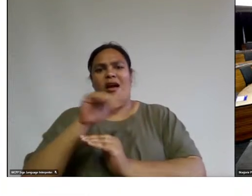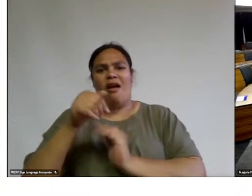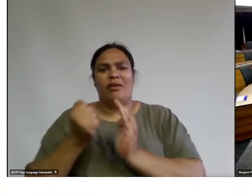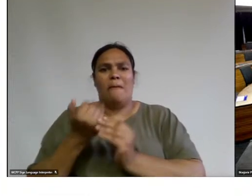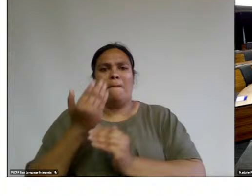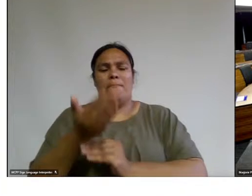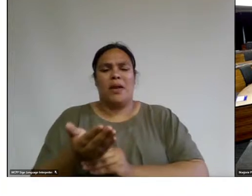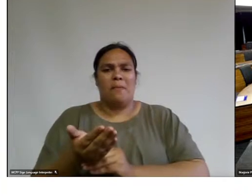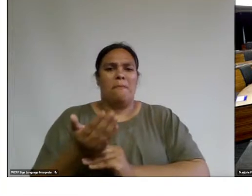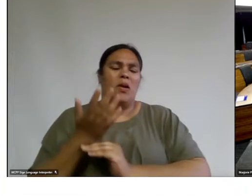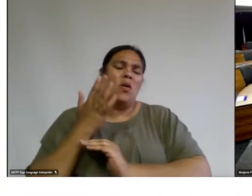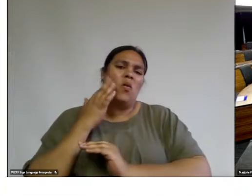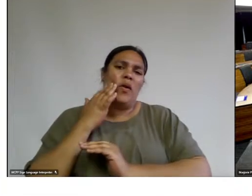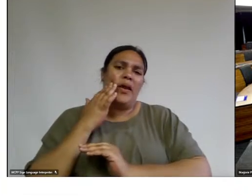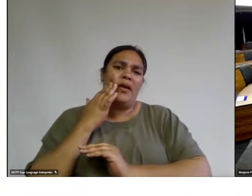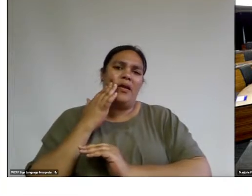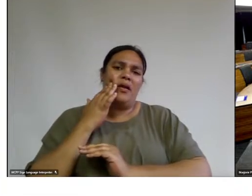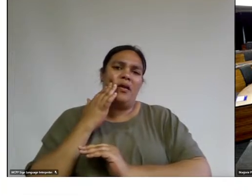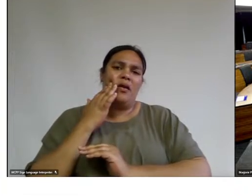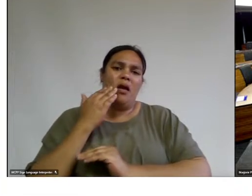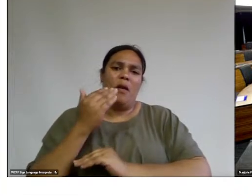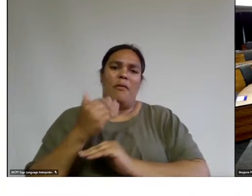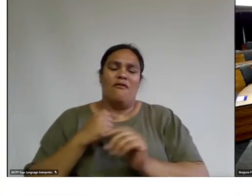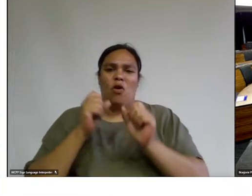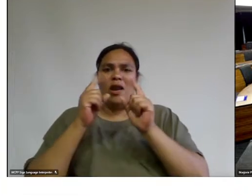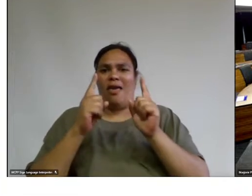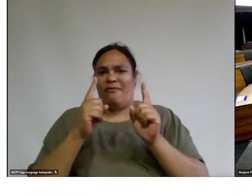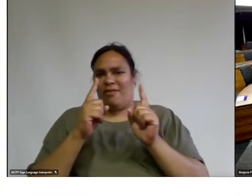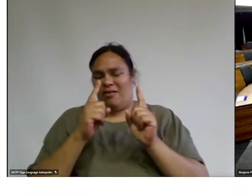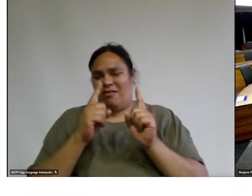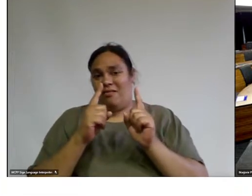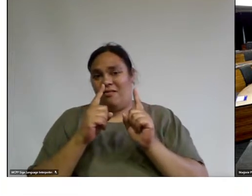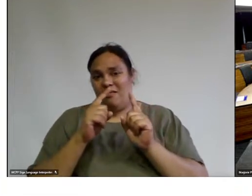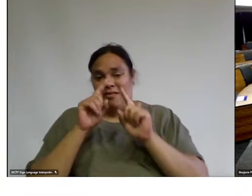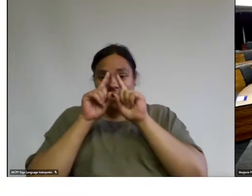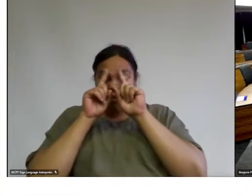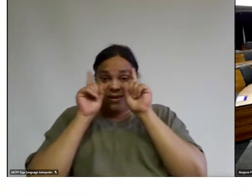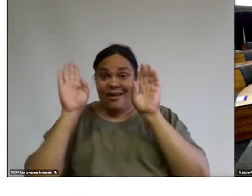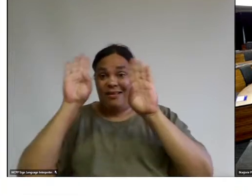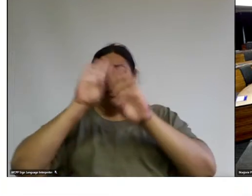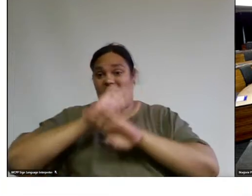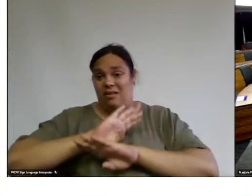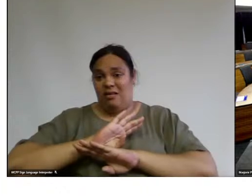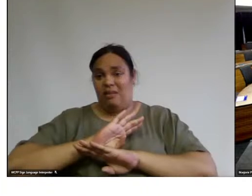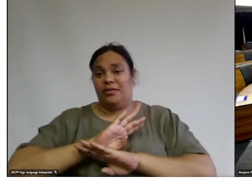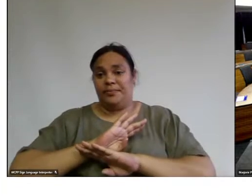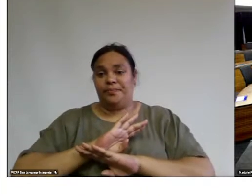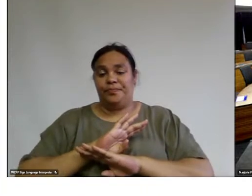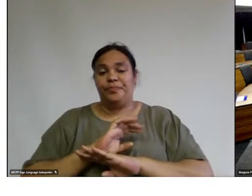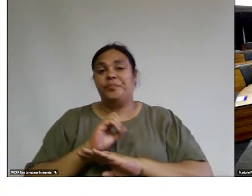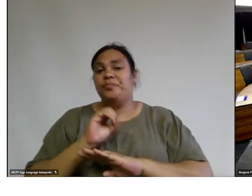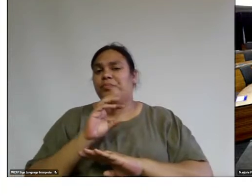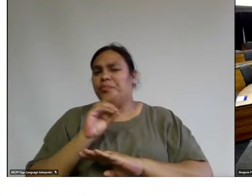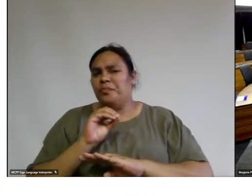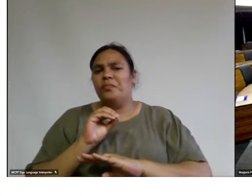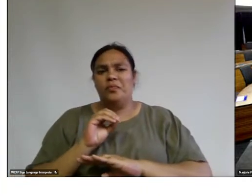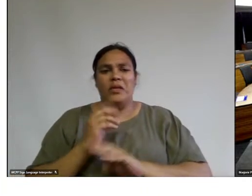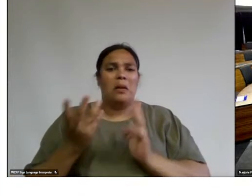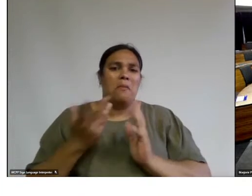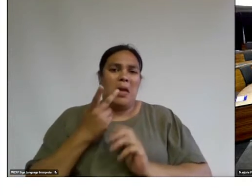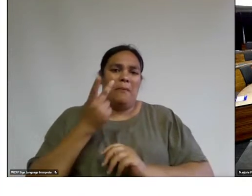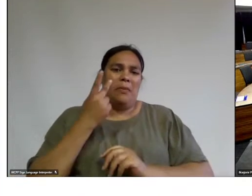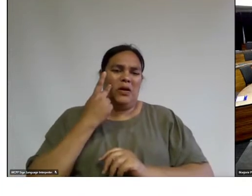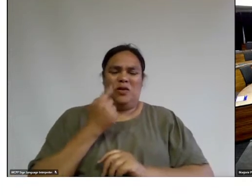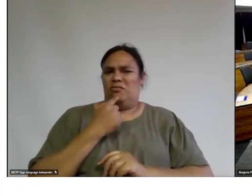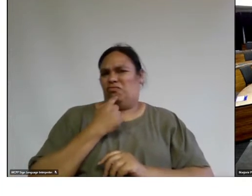at before 11 o'clock in the evening. So of course it might look